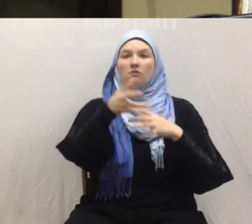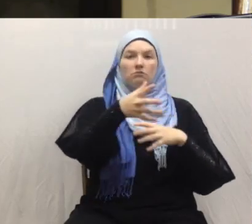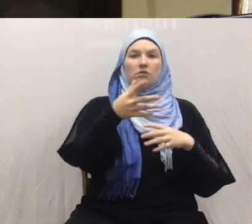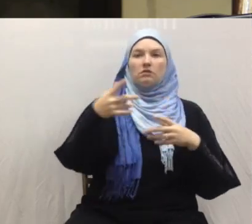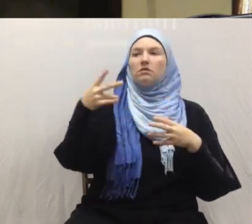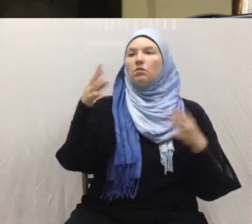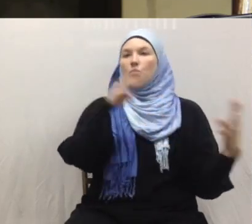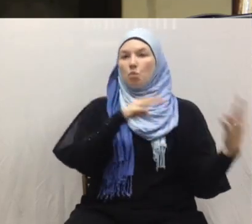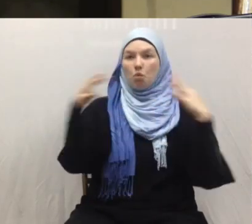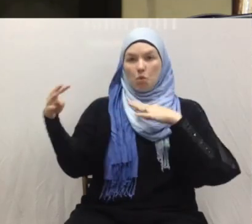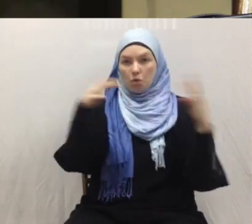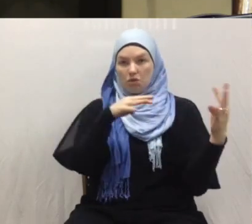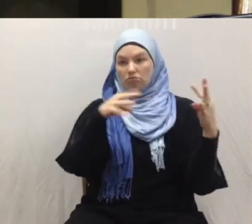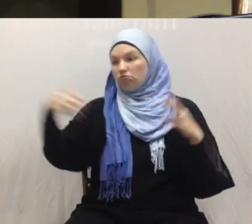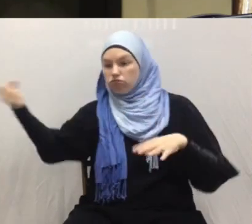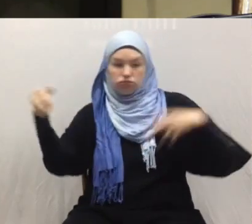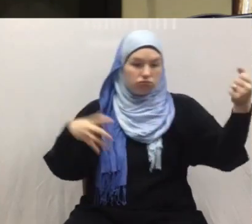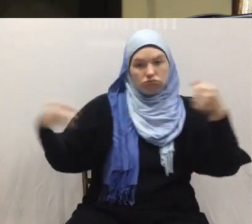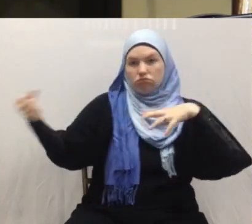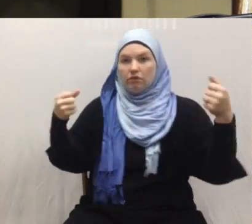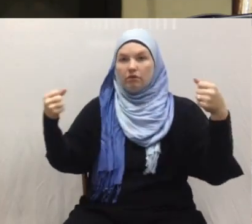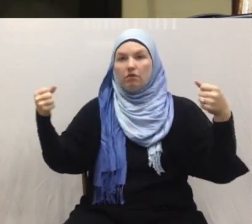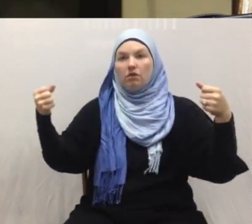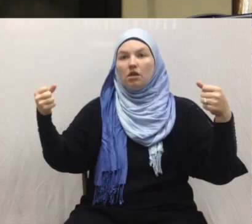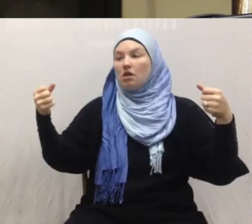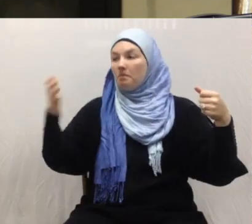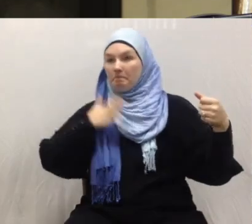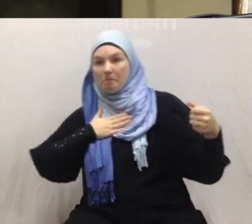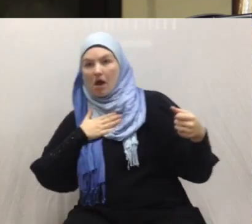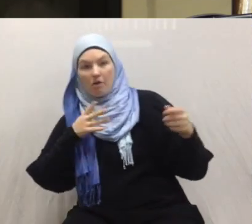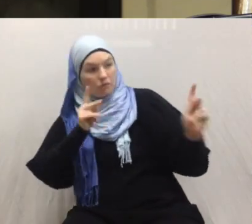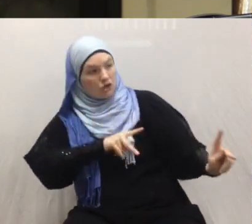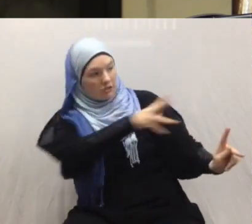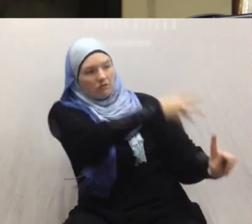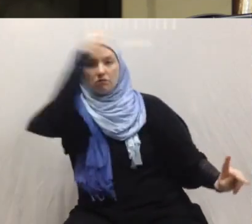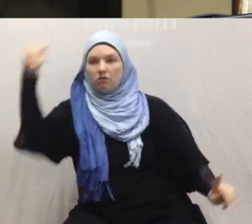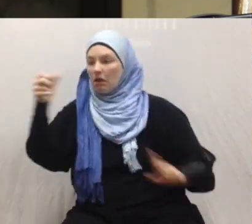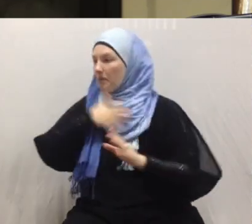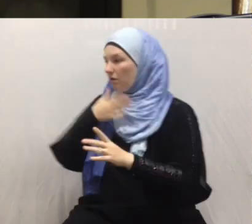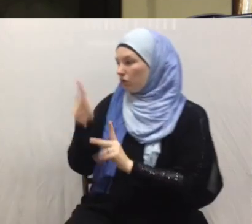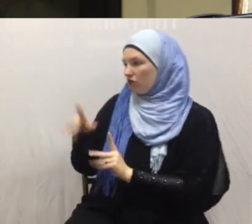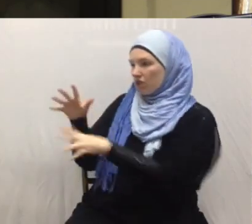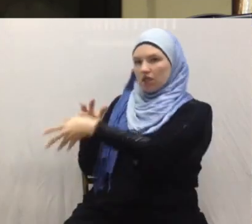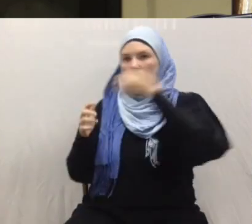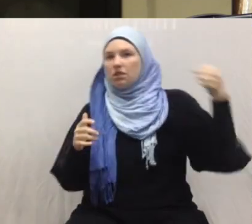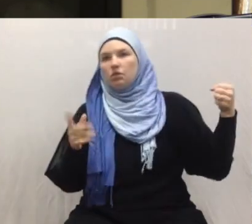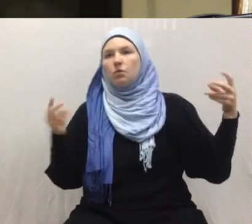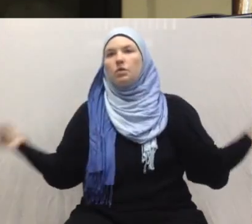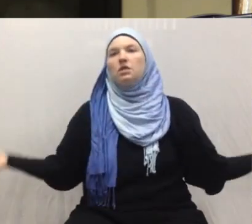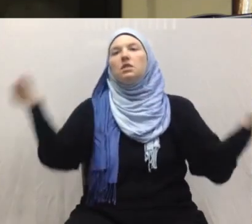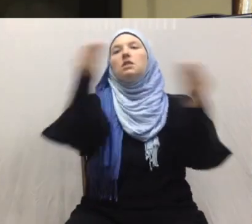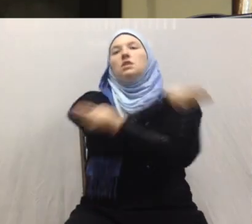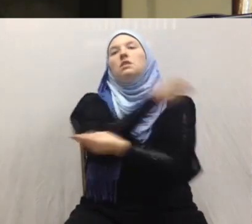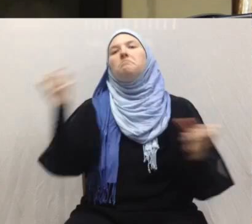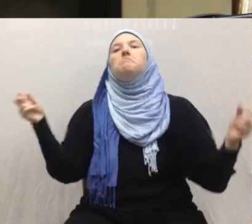with the kindness and justice common among believers. The Bani Sa'ida, Bani Harith, and Bani Jusham, and